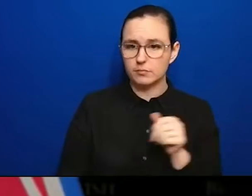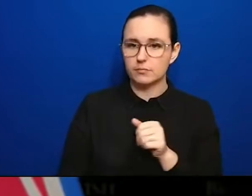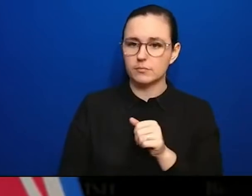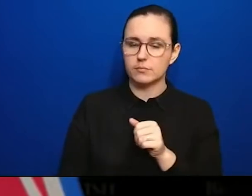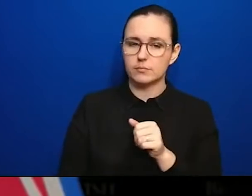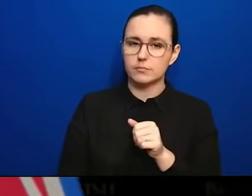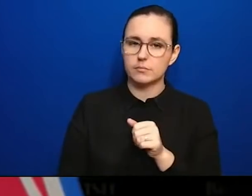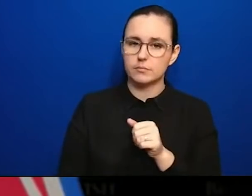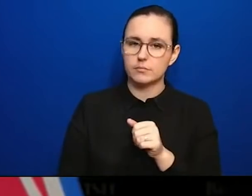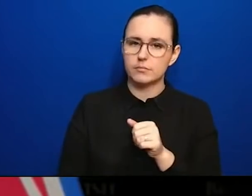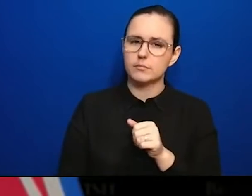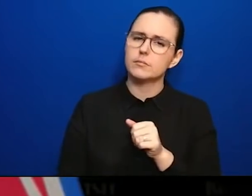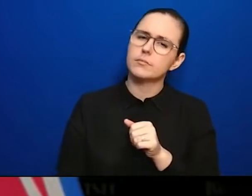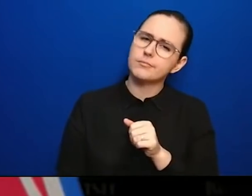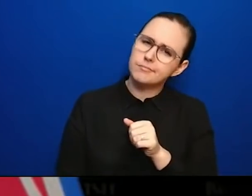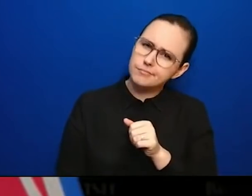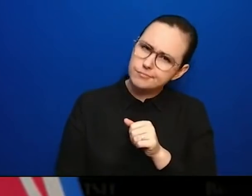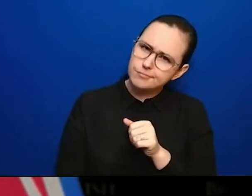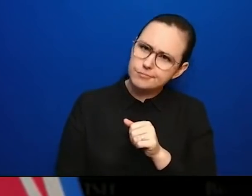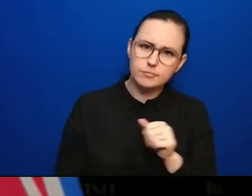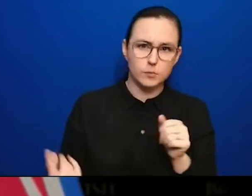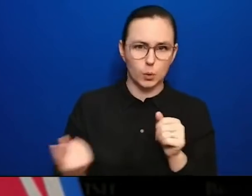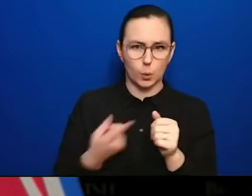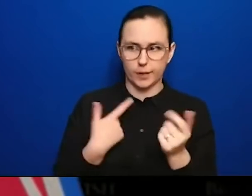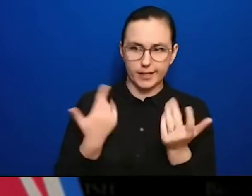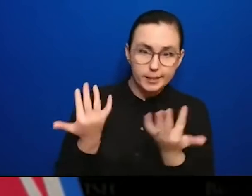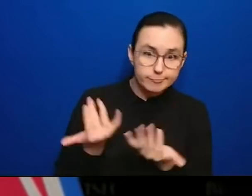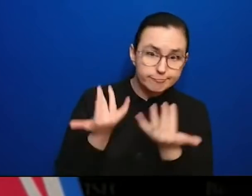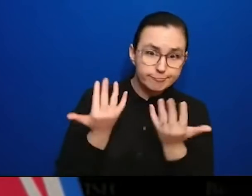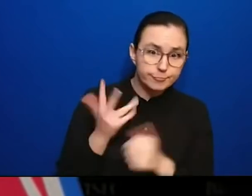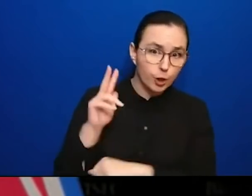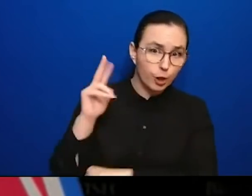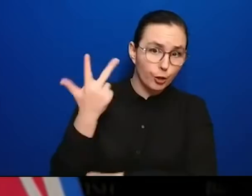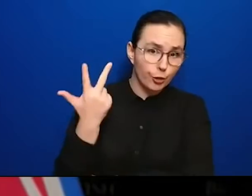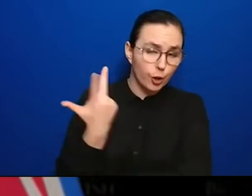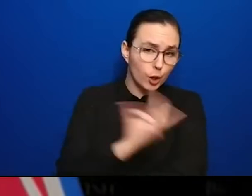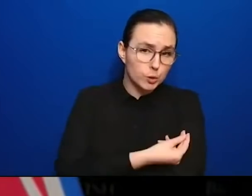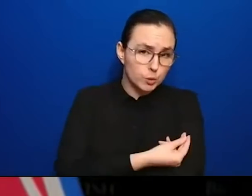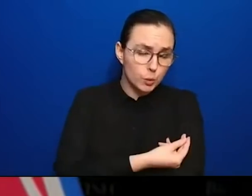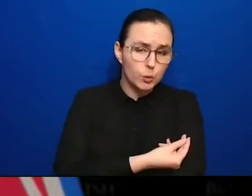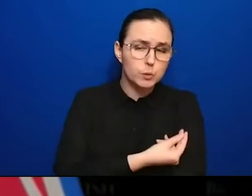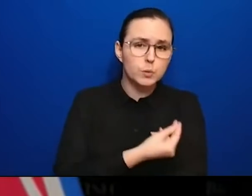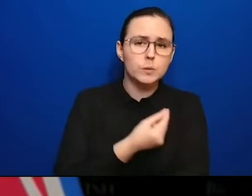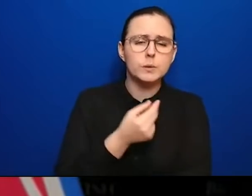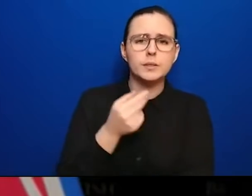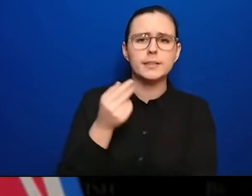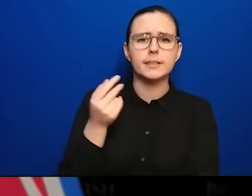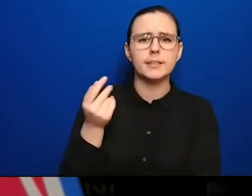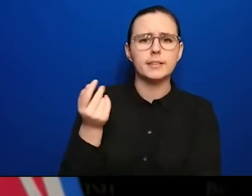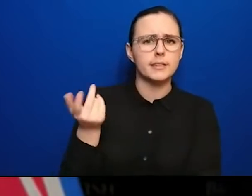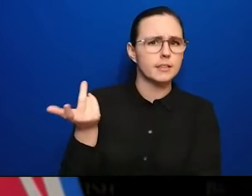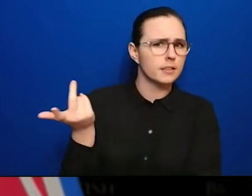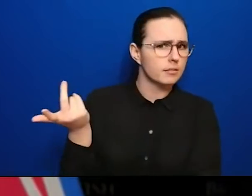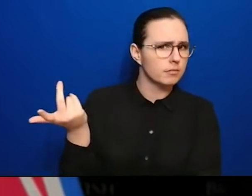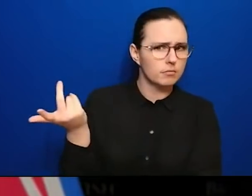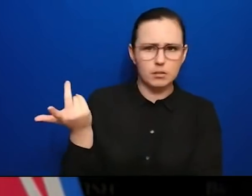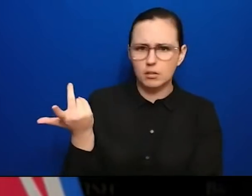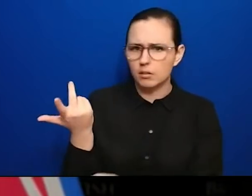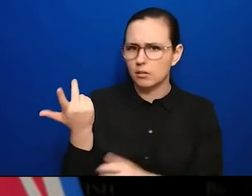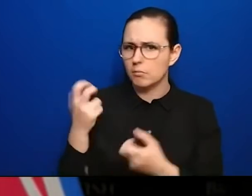the rollout? Well, first of all, we're doing 35% better than we announced we'd do on